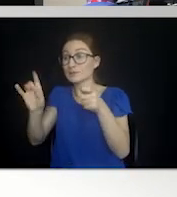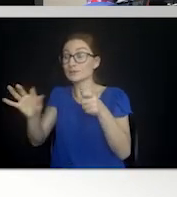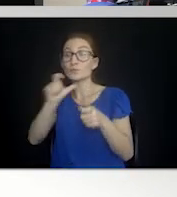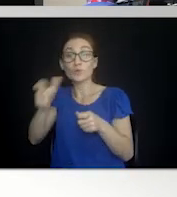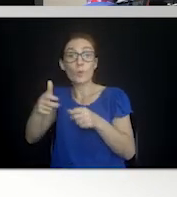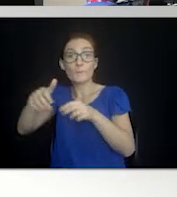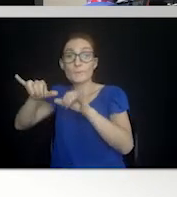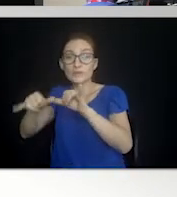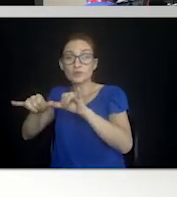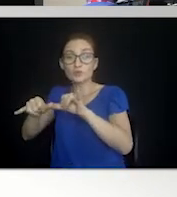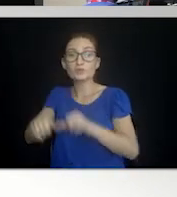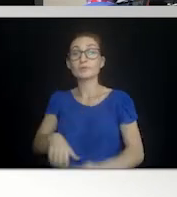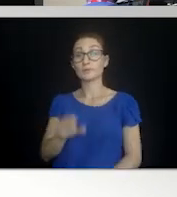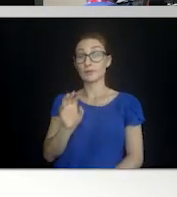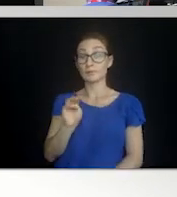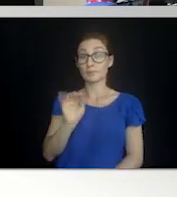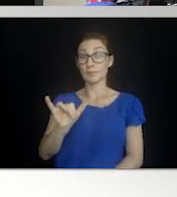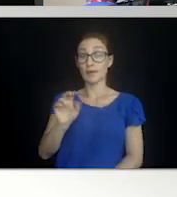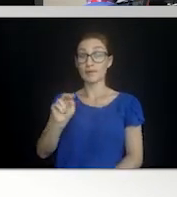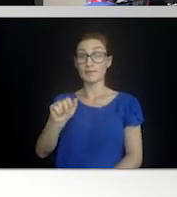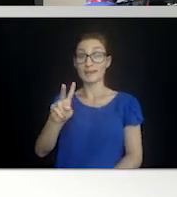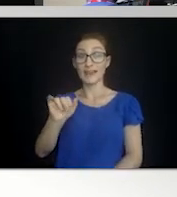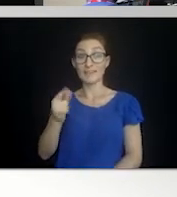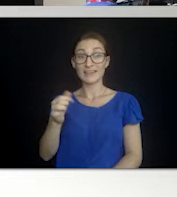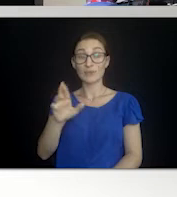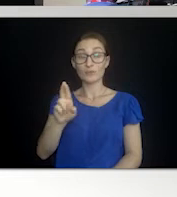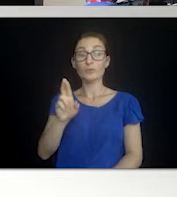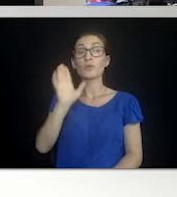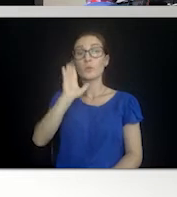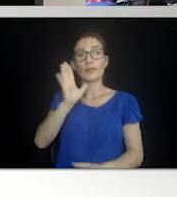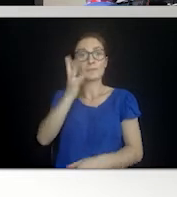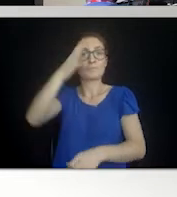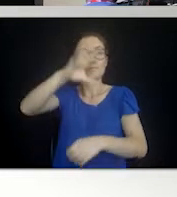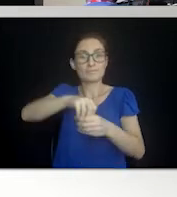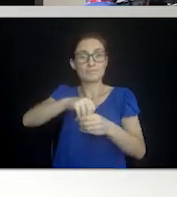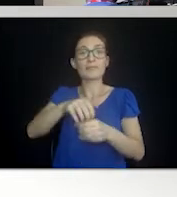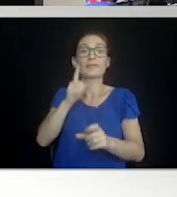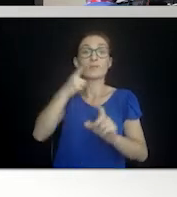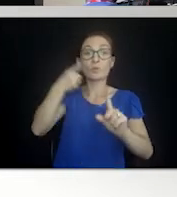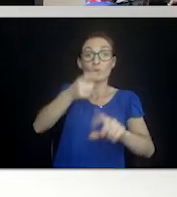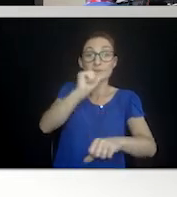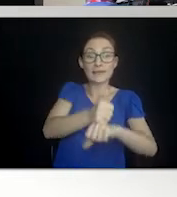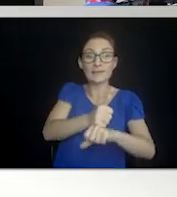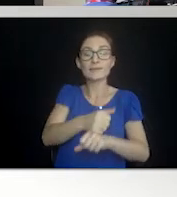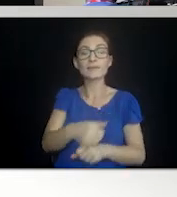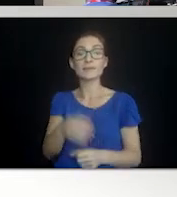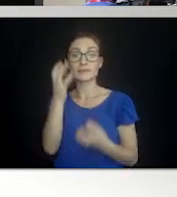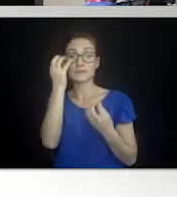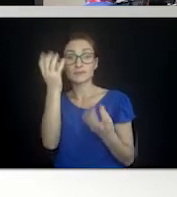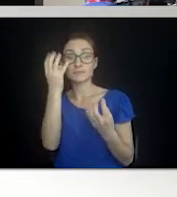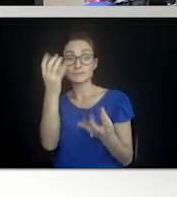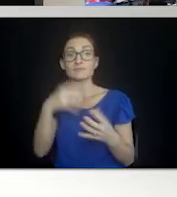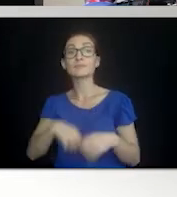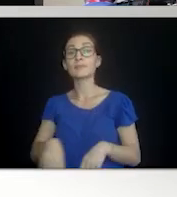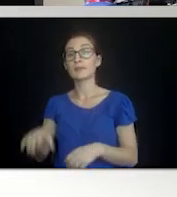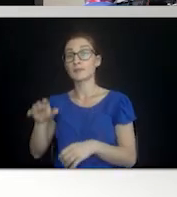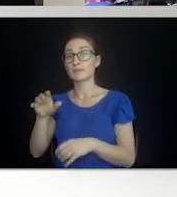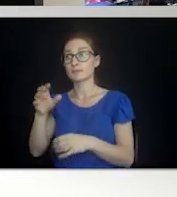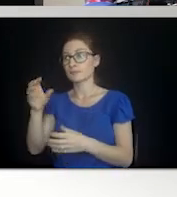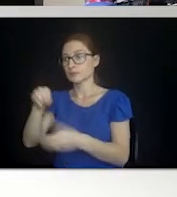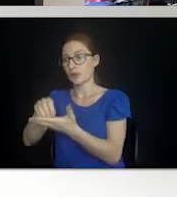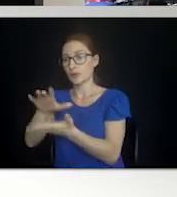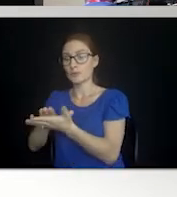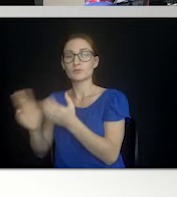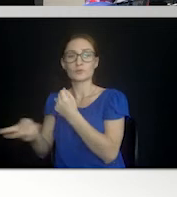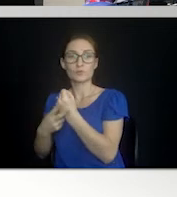don't measure. My Navigator seeks to solve that problem and adds in collaboration, goal setting, and document storage. Let me walk you through the